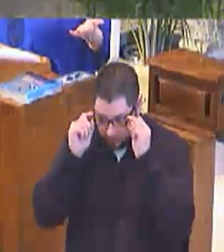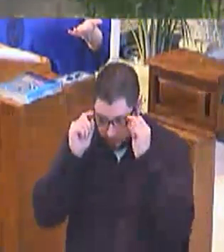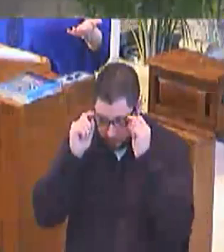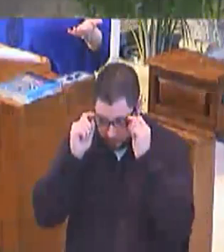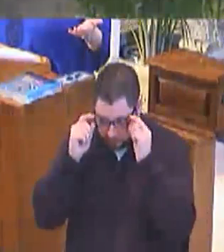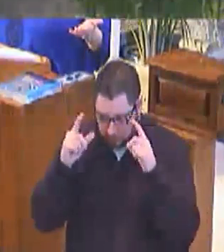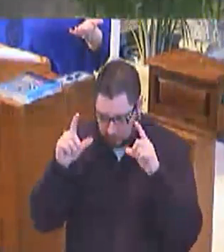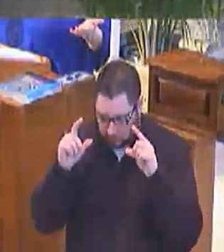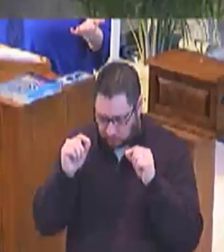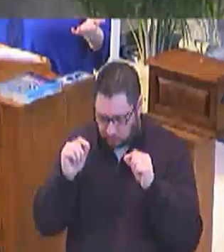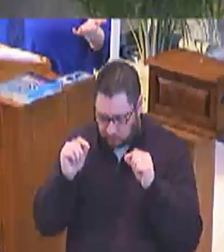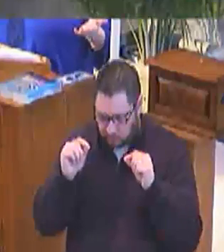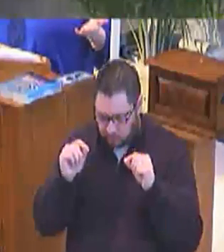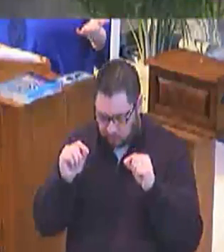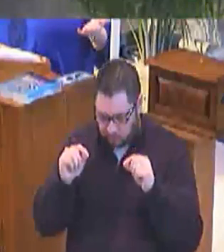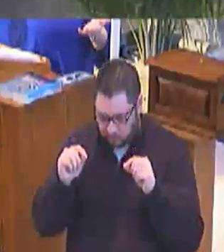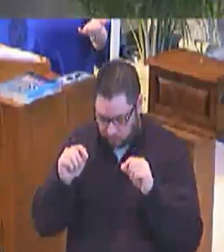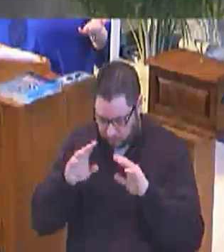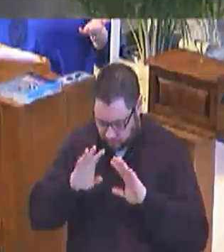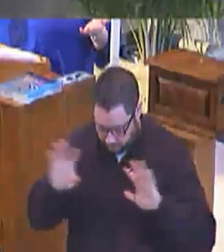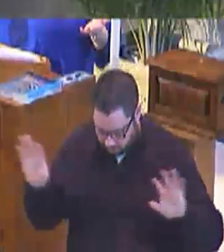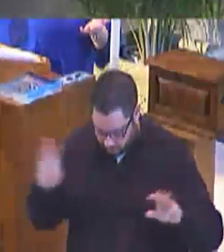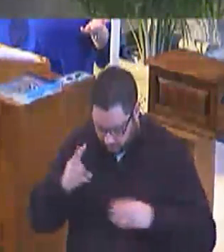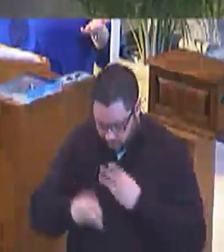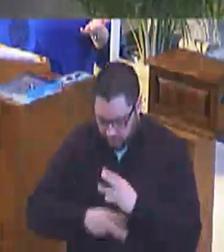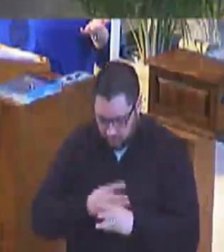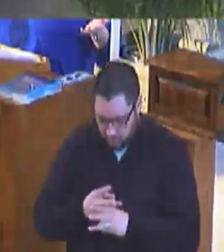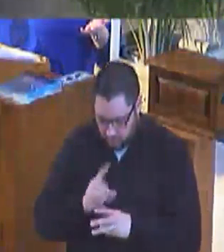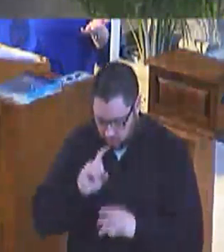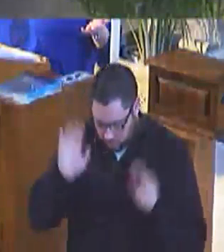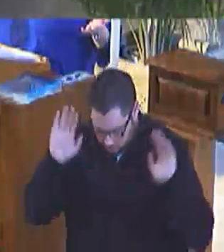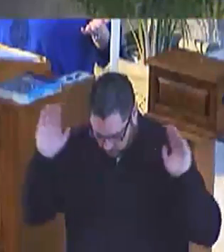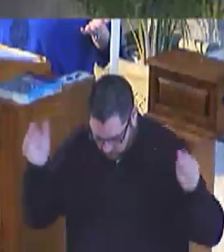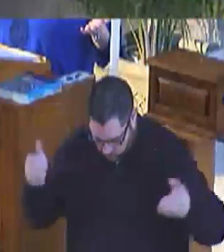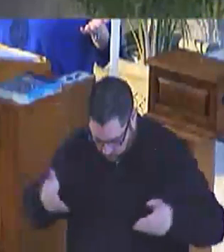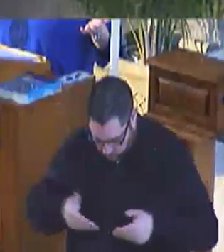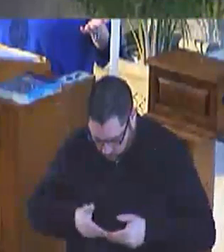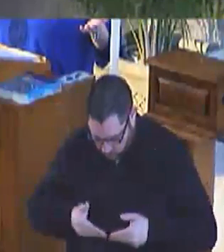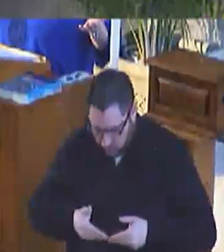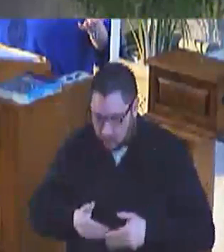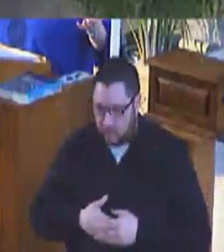To close your eyes to the world around you and truly turn within.